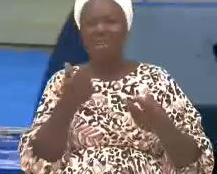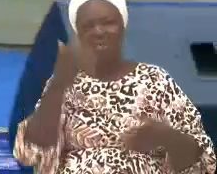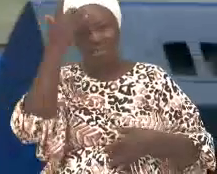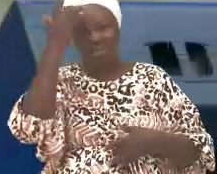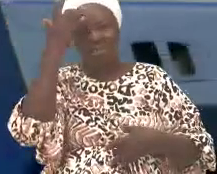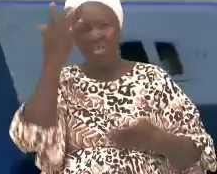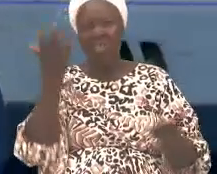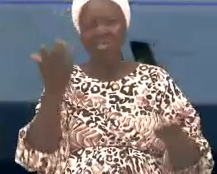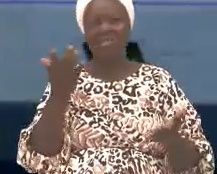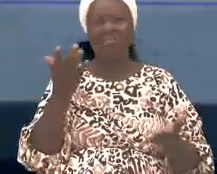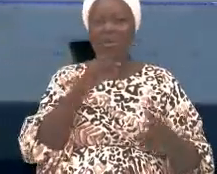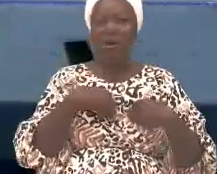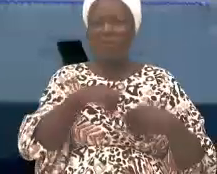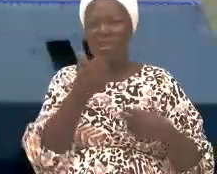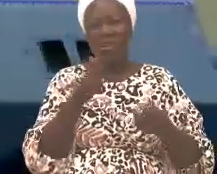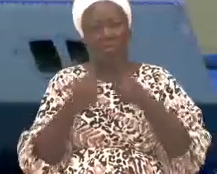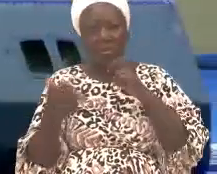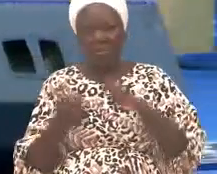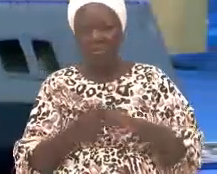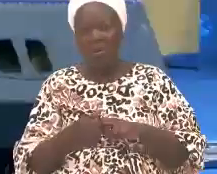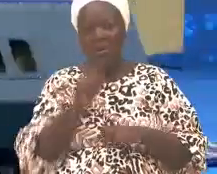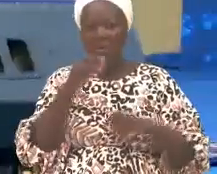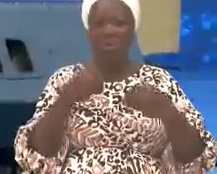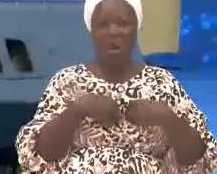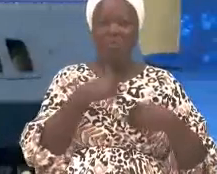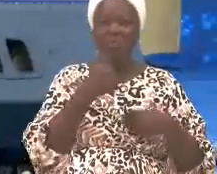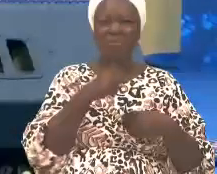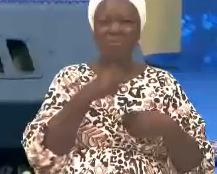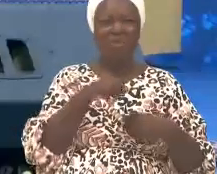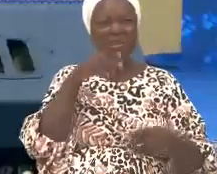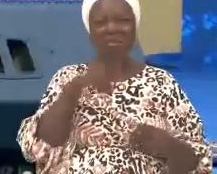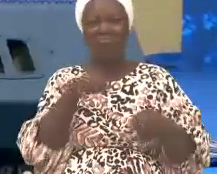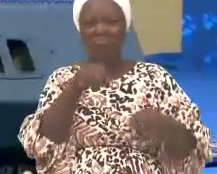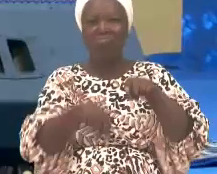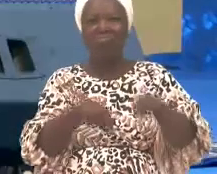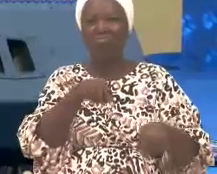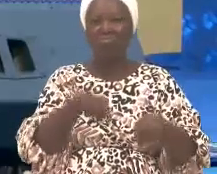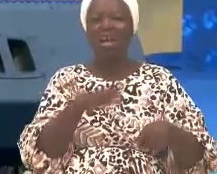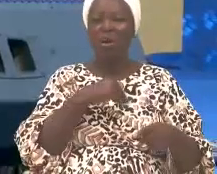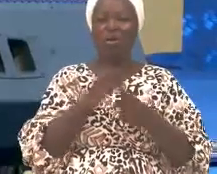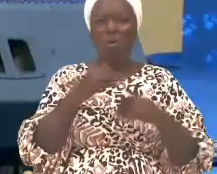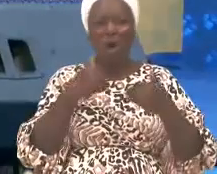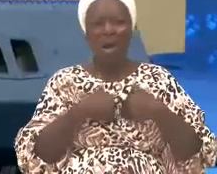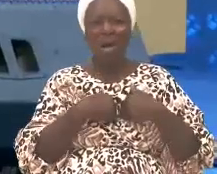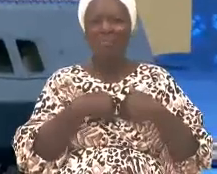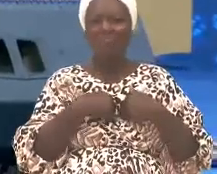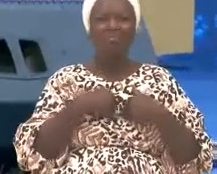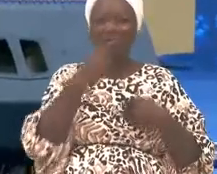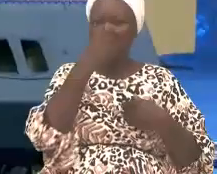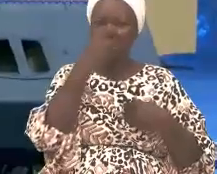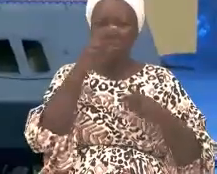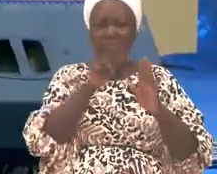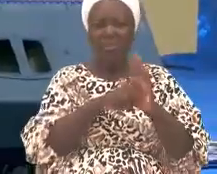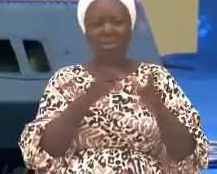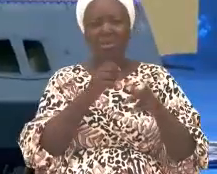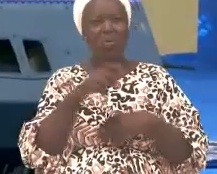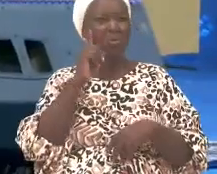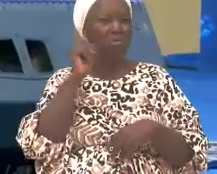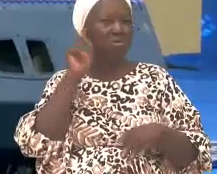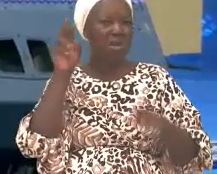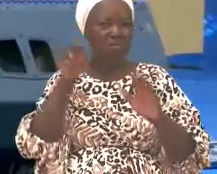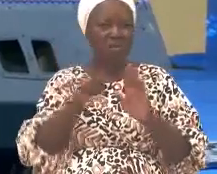any sickness? You have any paralysis, and you have blindness or deafness, whatever it